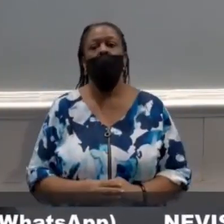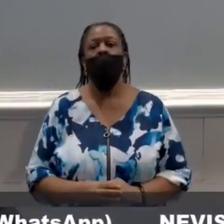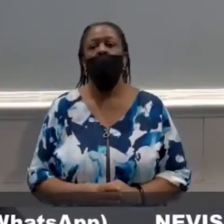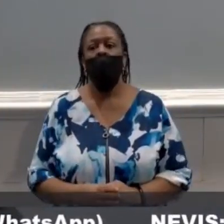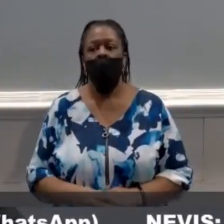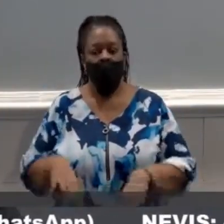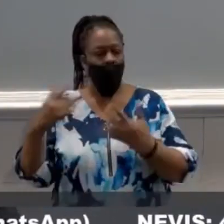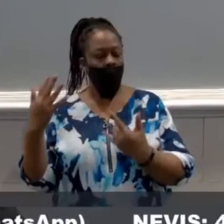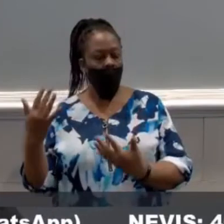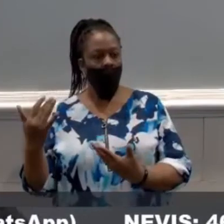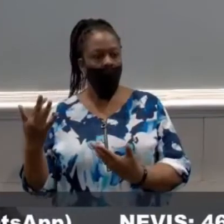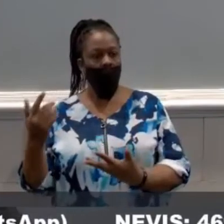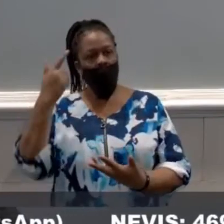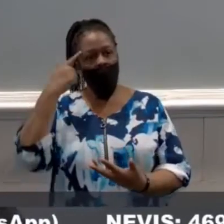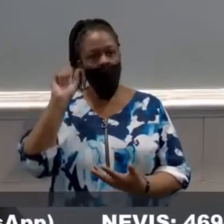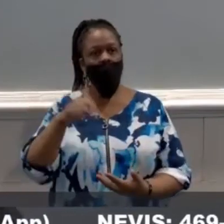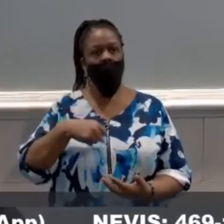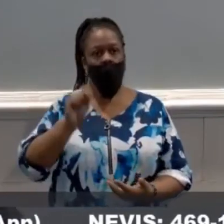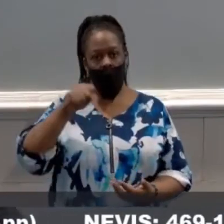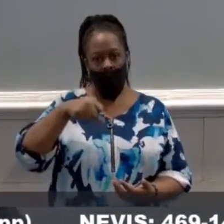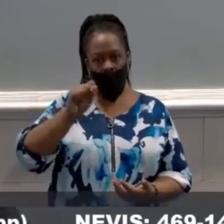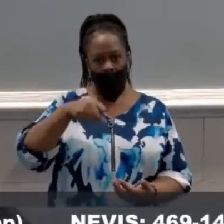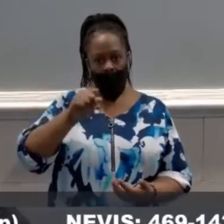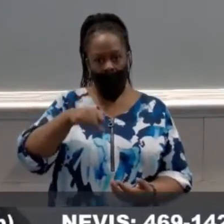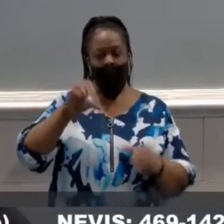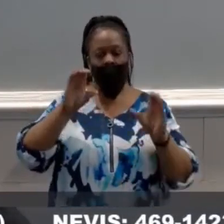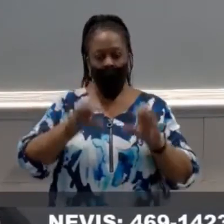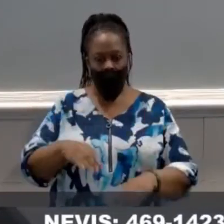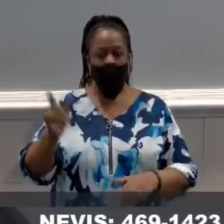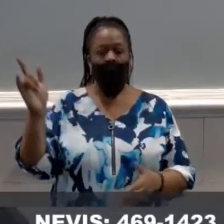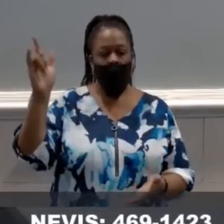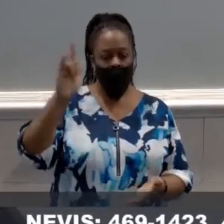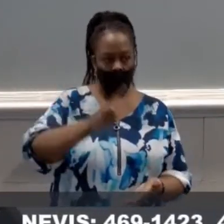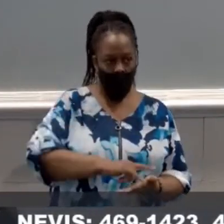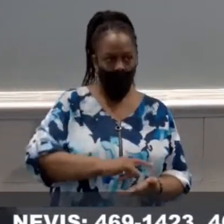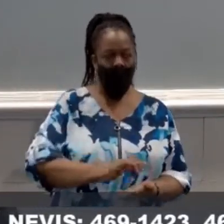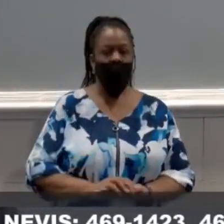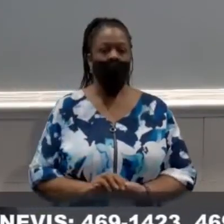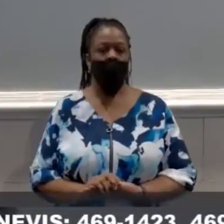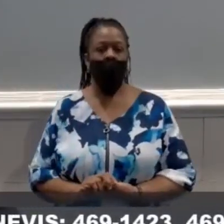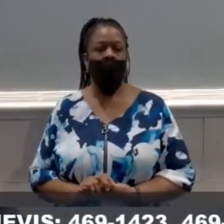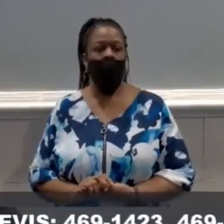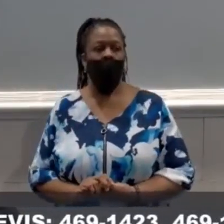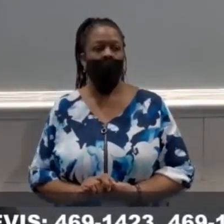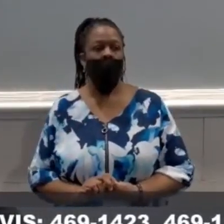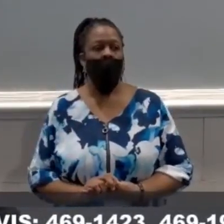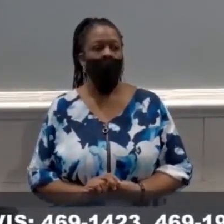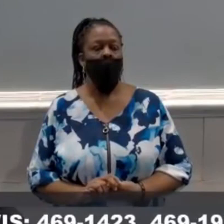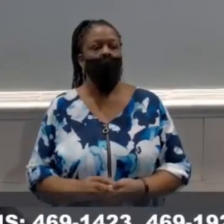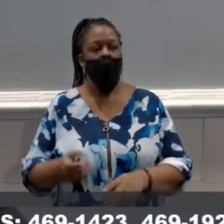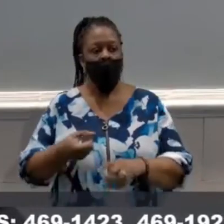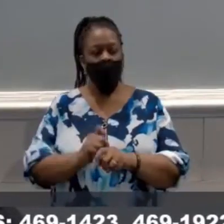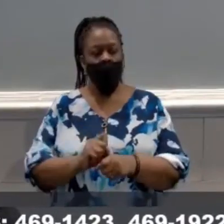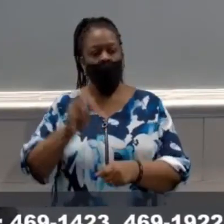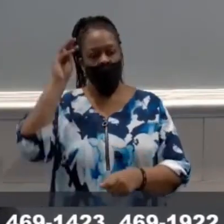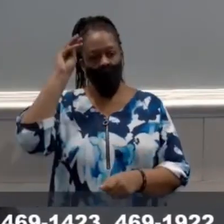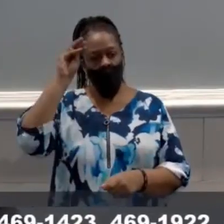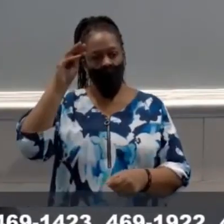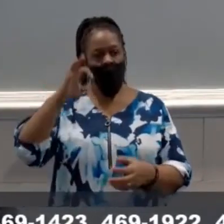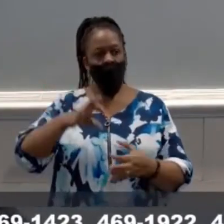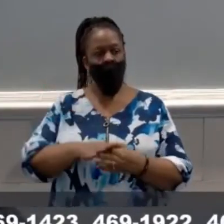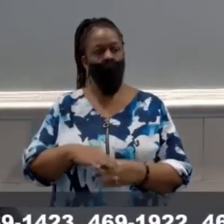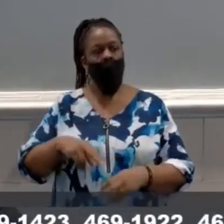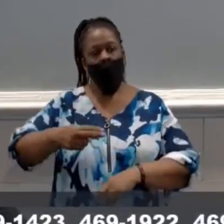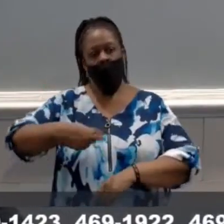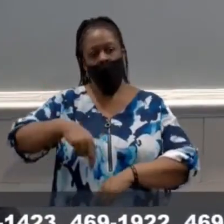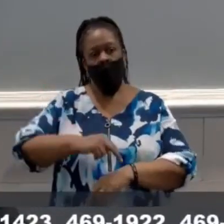approval confirmation from the National Security, Ministry of National Security. Once